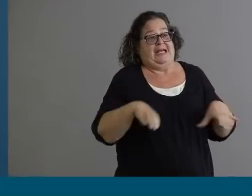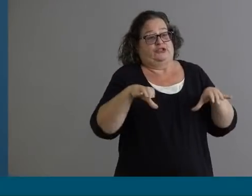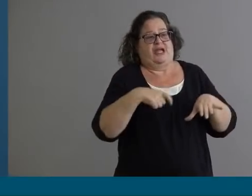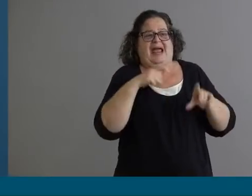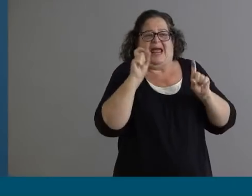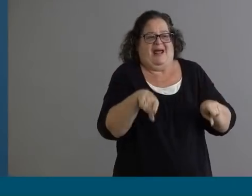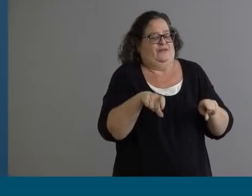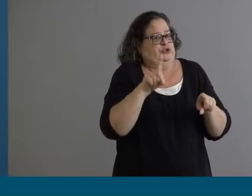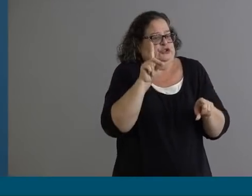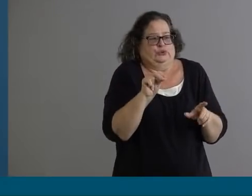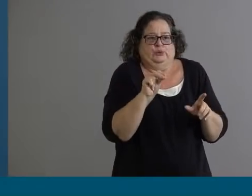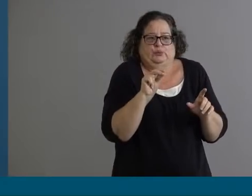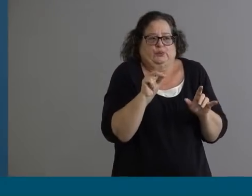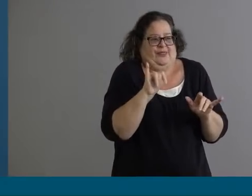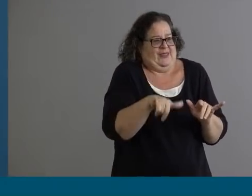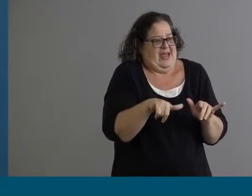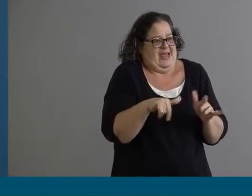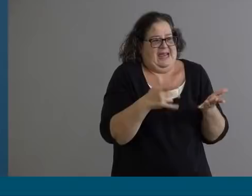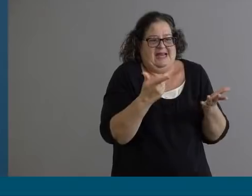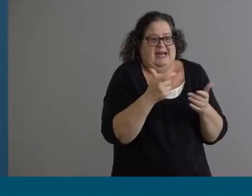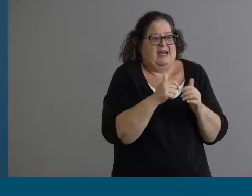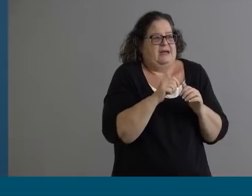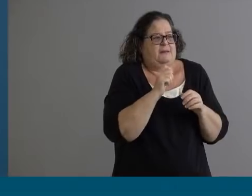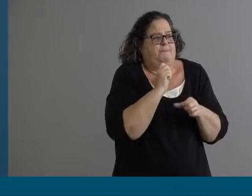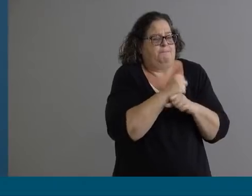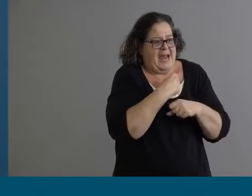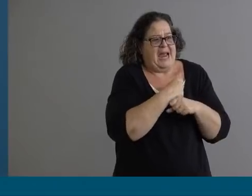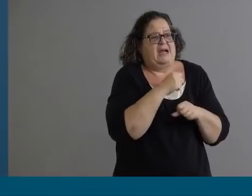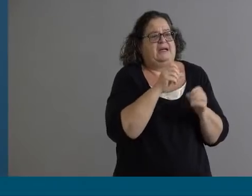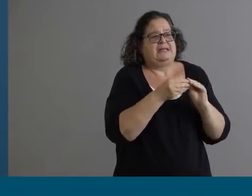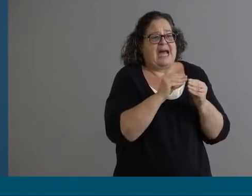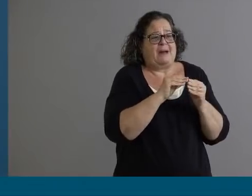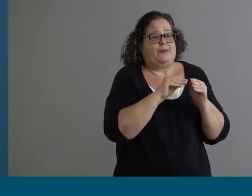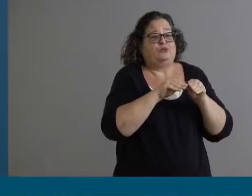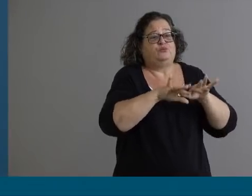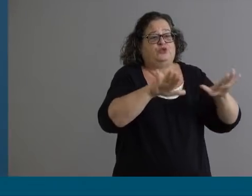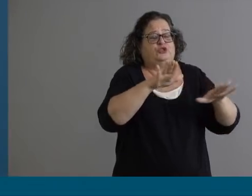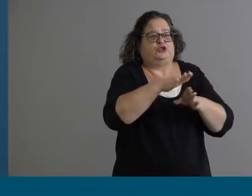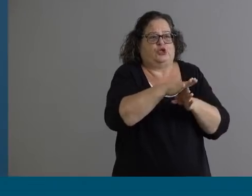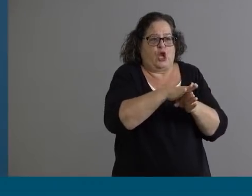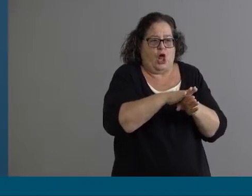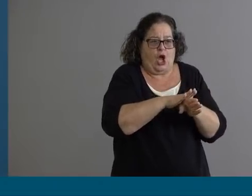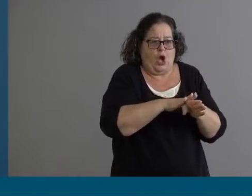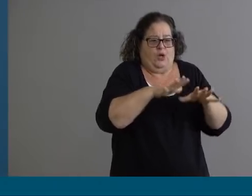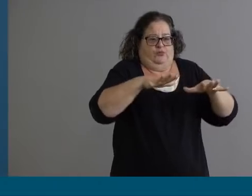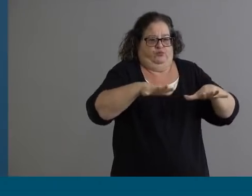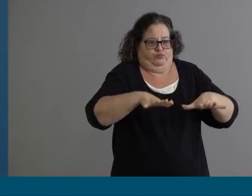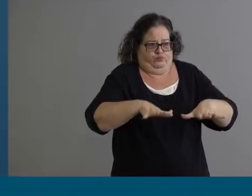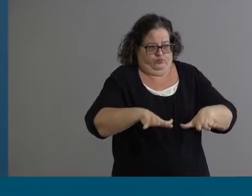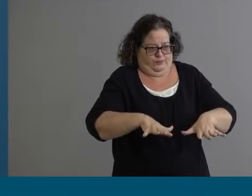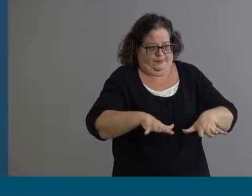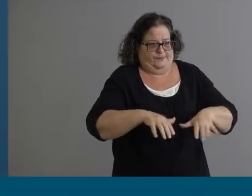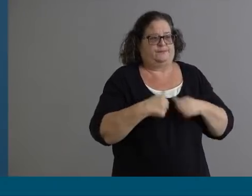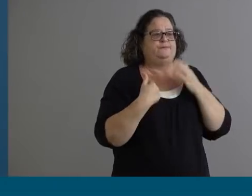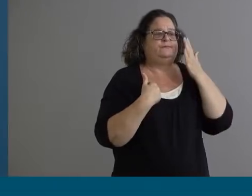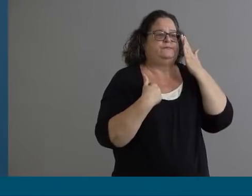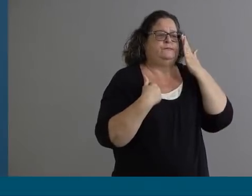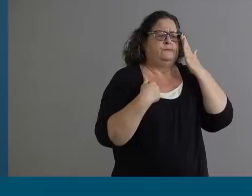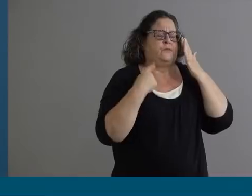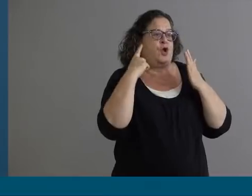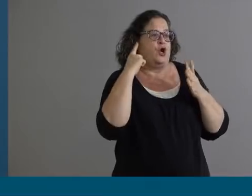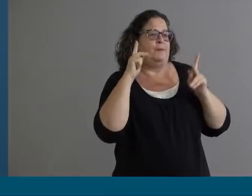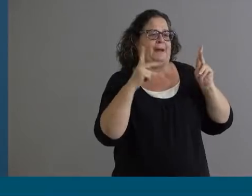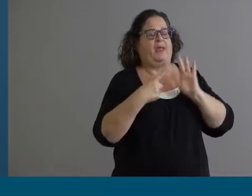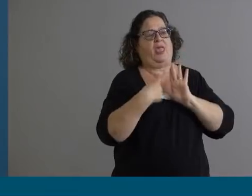I hear the differing opinions and listen. And listen to the criticism as well.